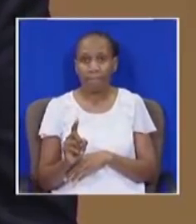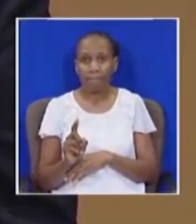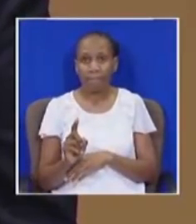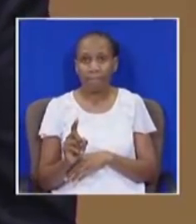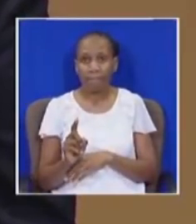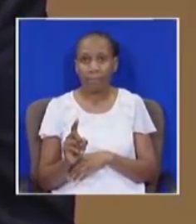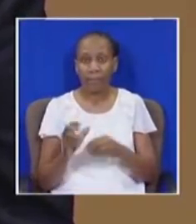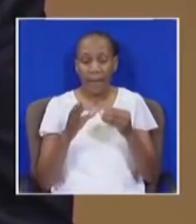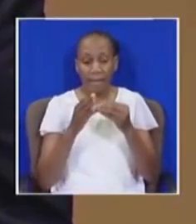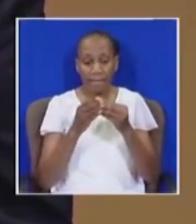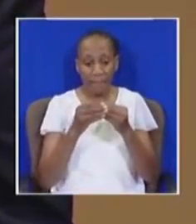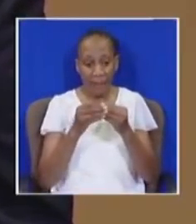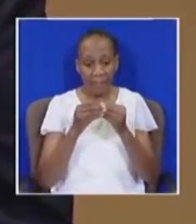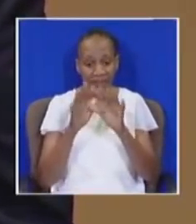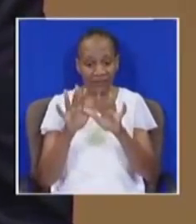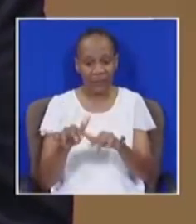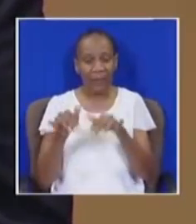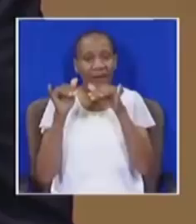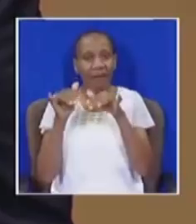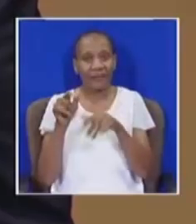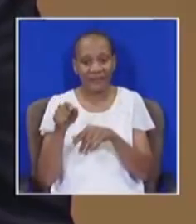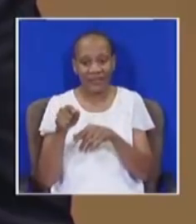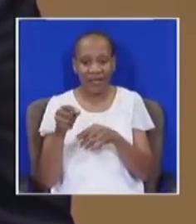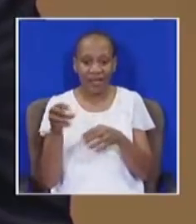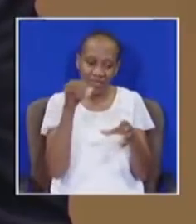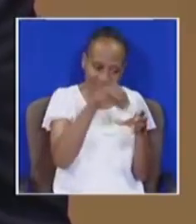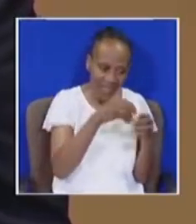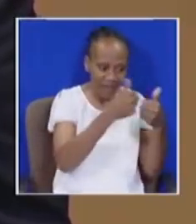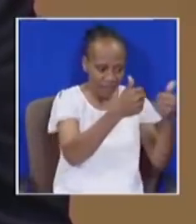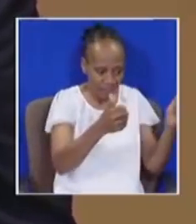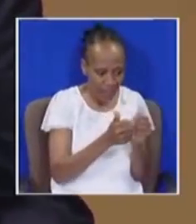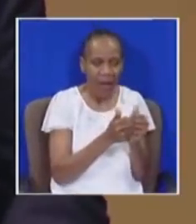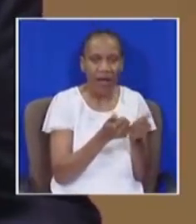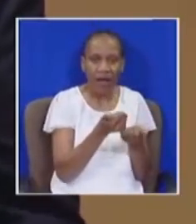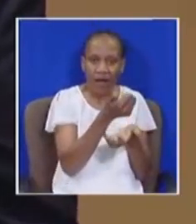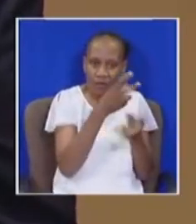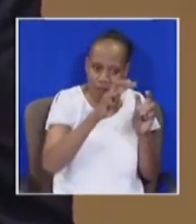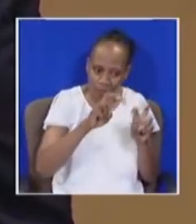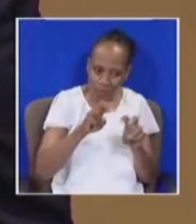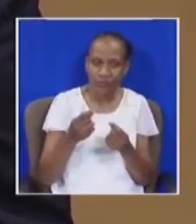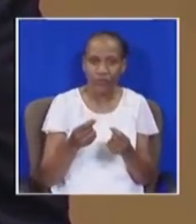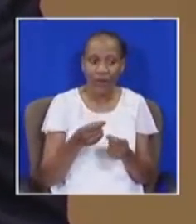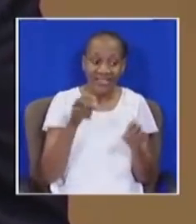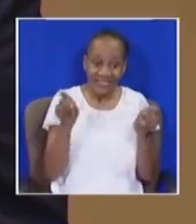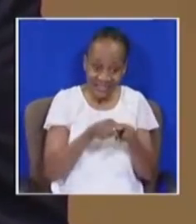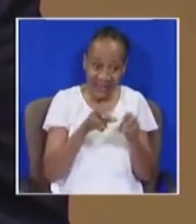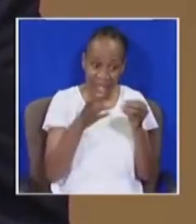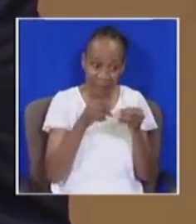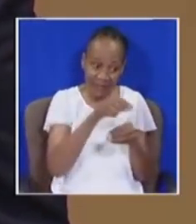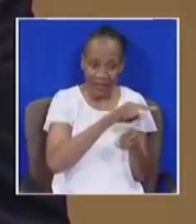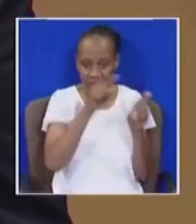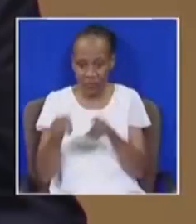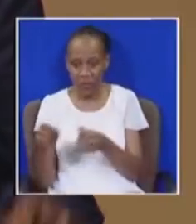the members of Parliament who serve as panelists in the investigation are debating. And the fact that